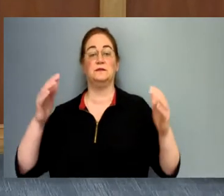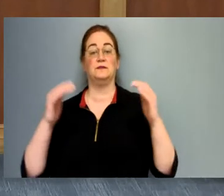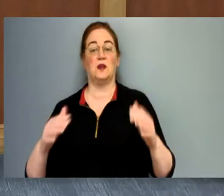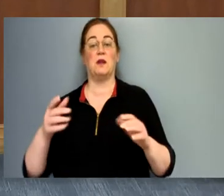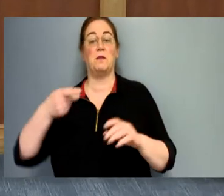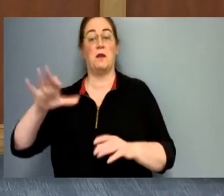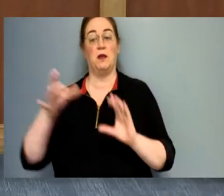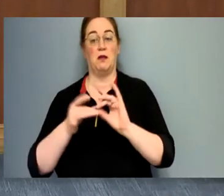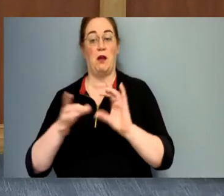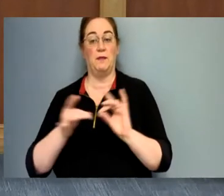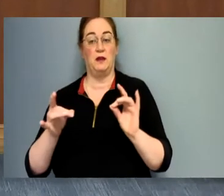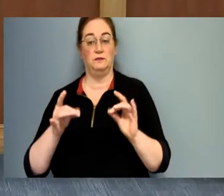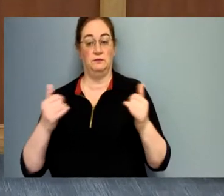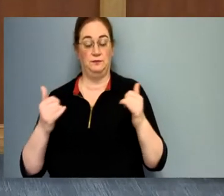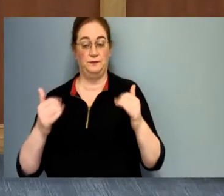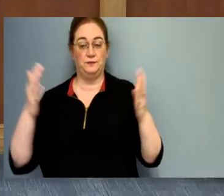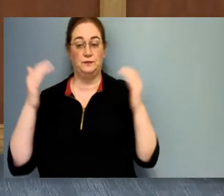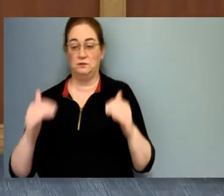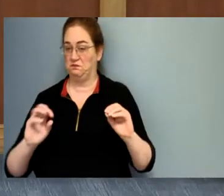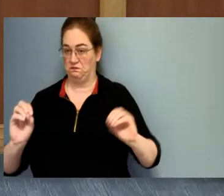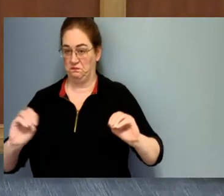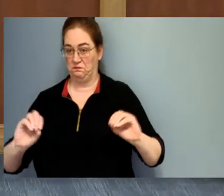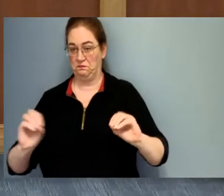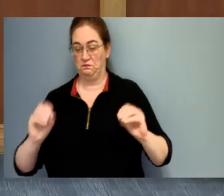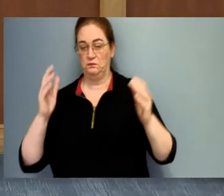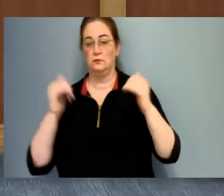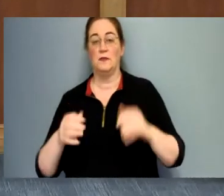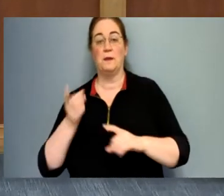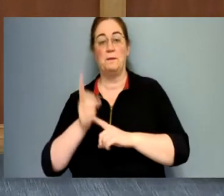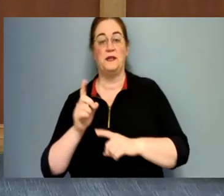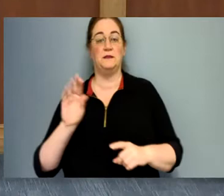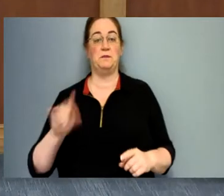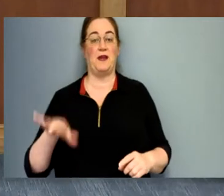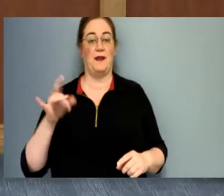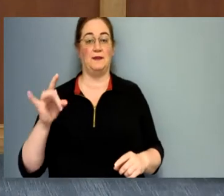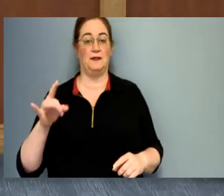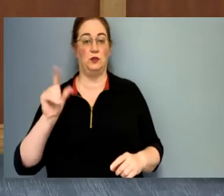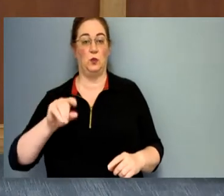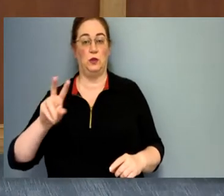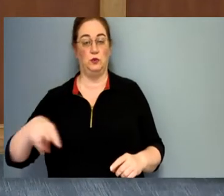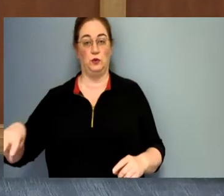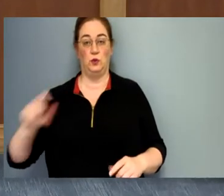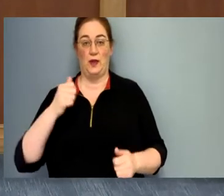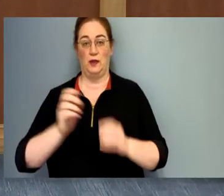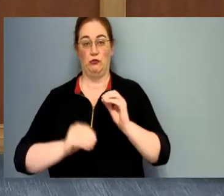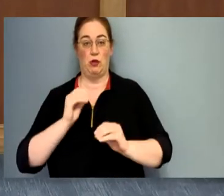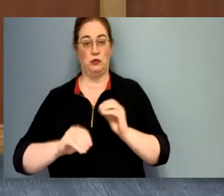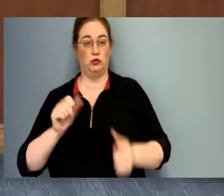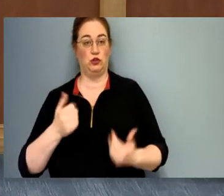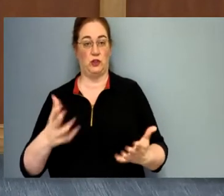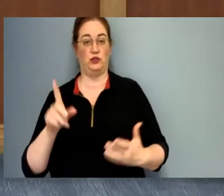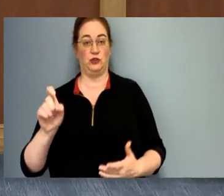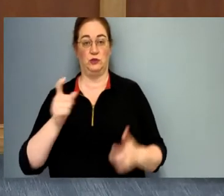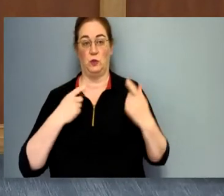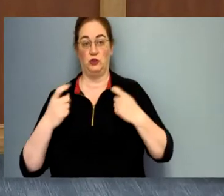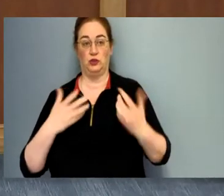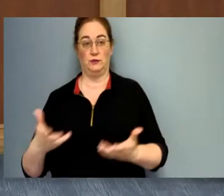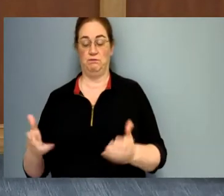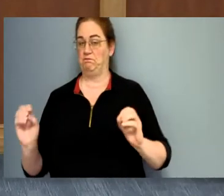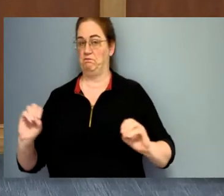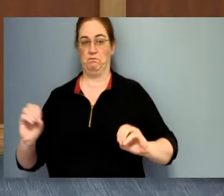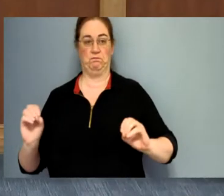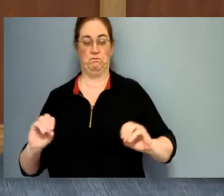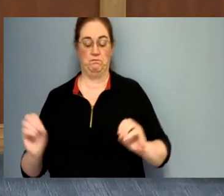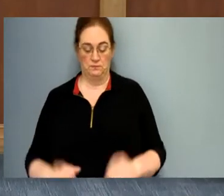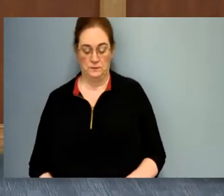on. Minutes from May 18th, 2020, or 2022, any corrections or suggestions, questions? Nope. Okay,